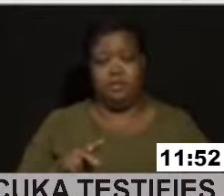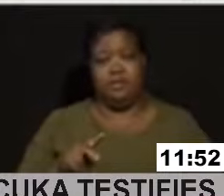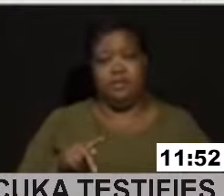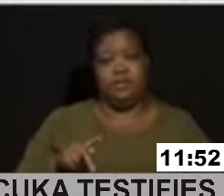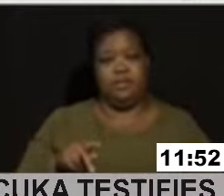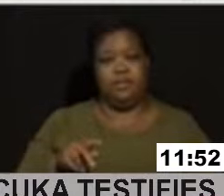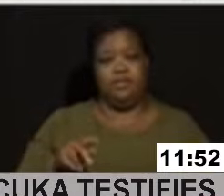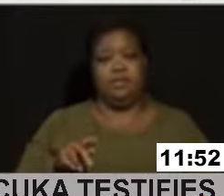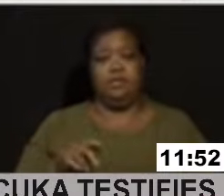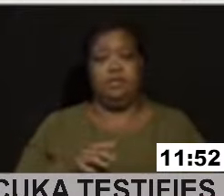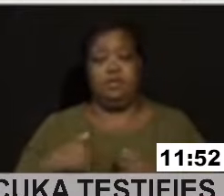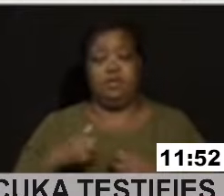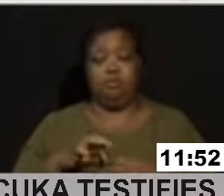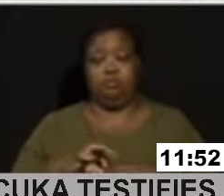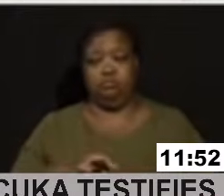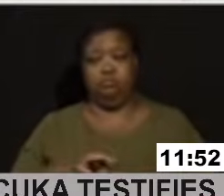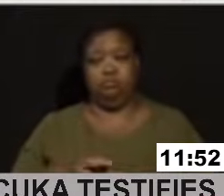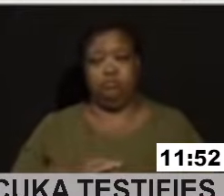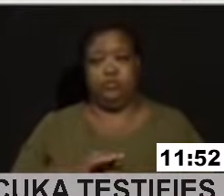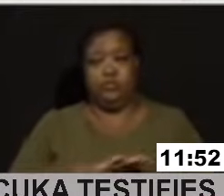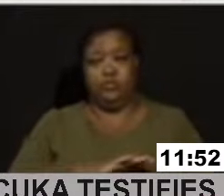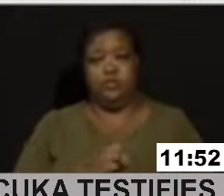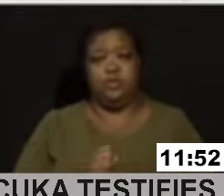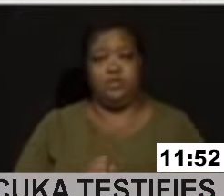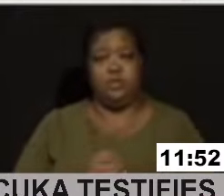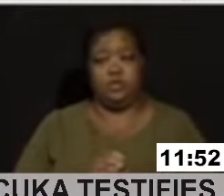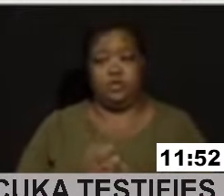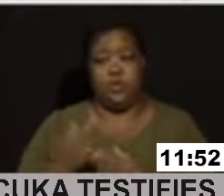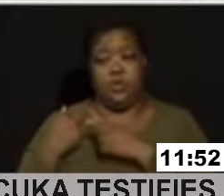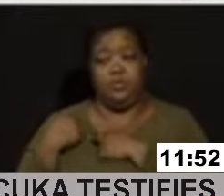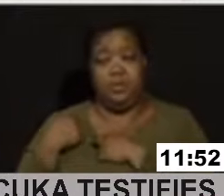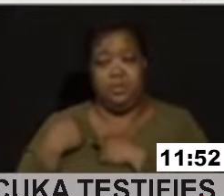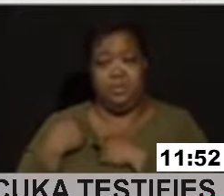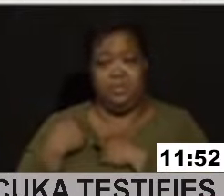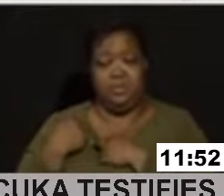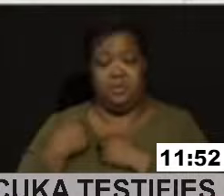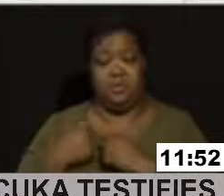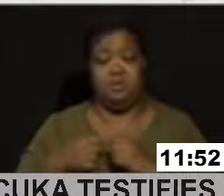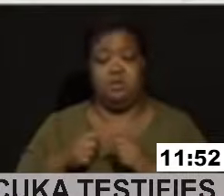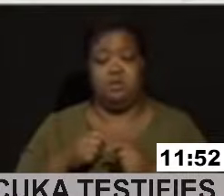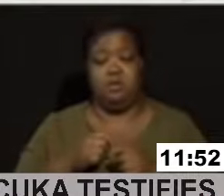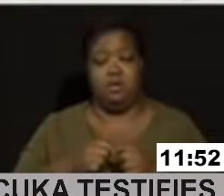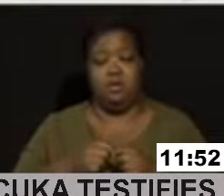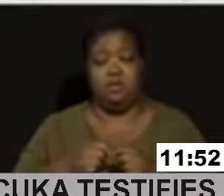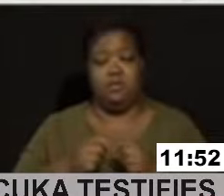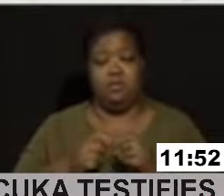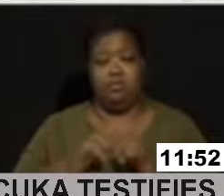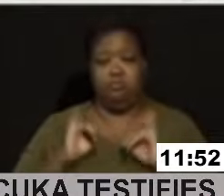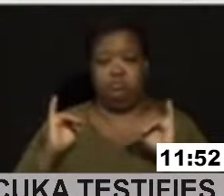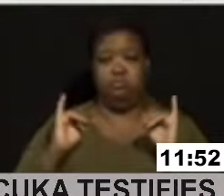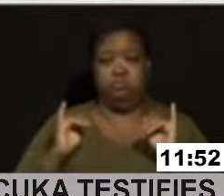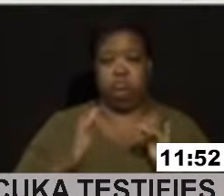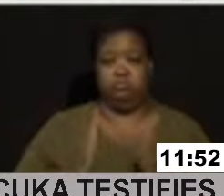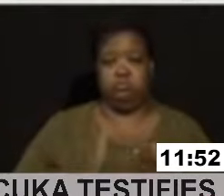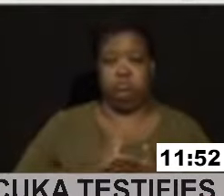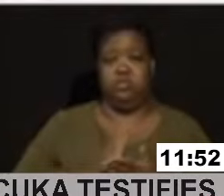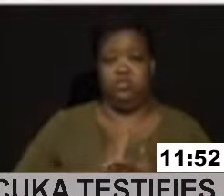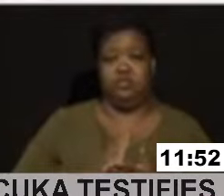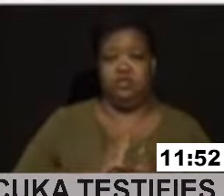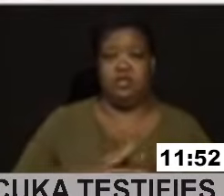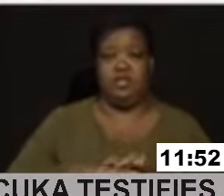times fully committed to ensure there was accountability for the grave human rights violations of the past.